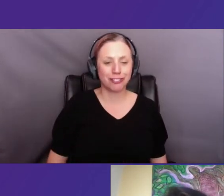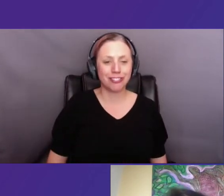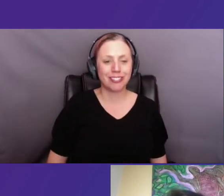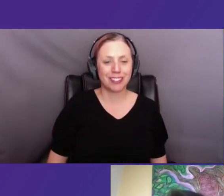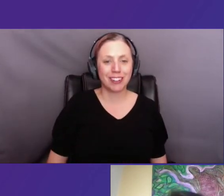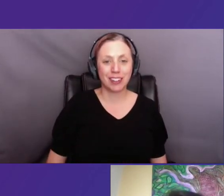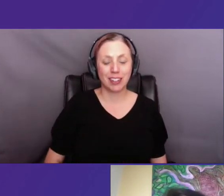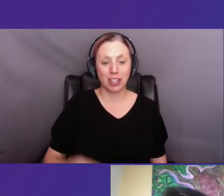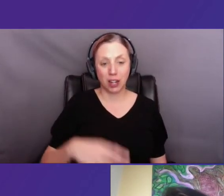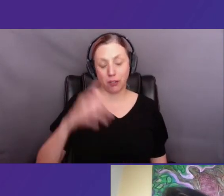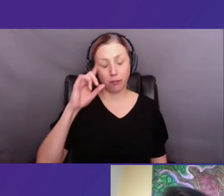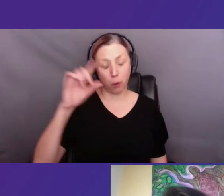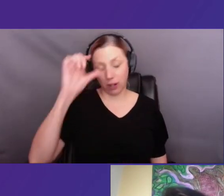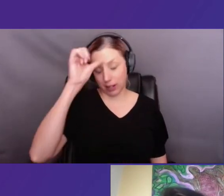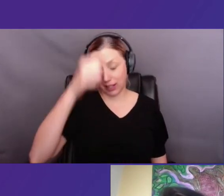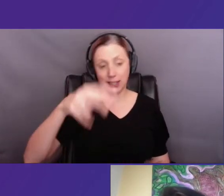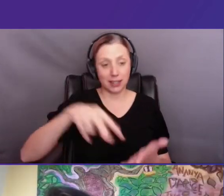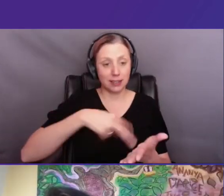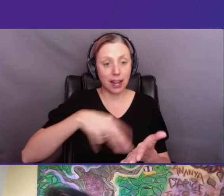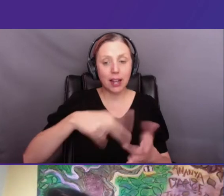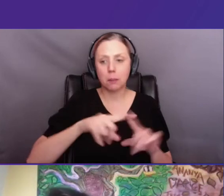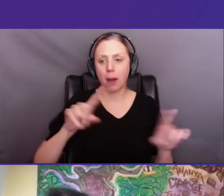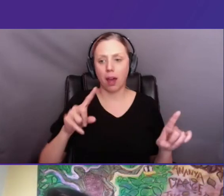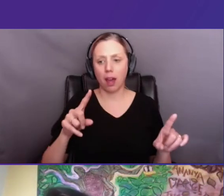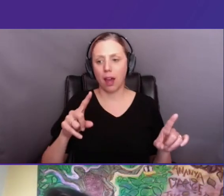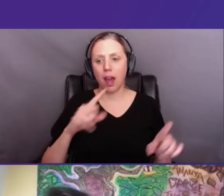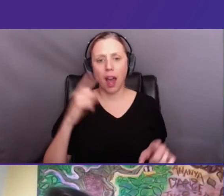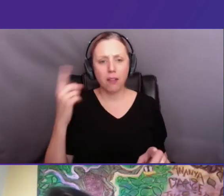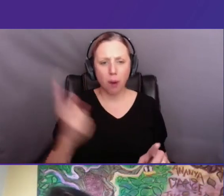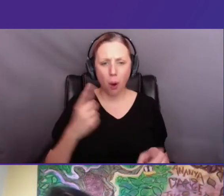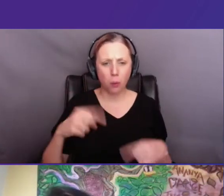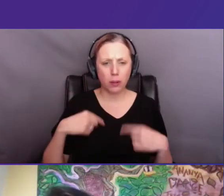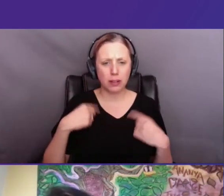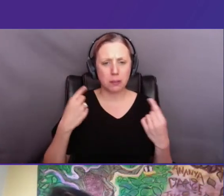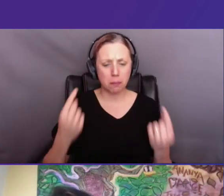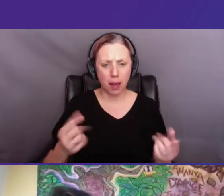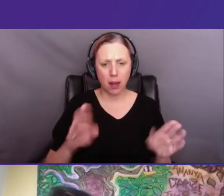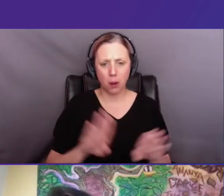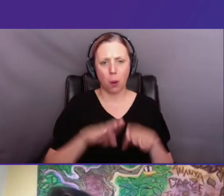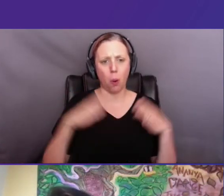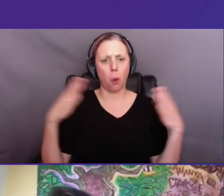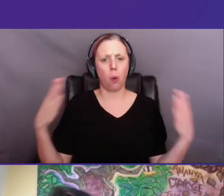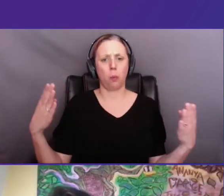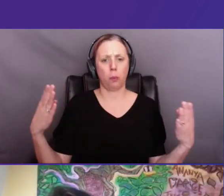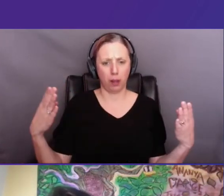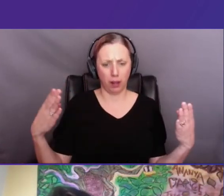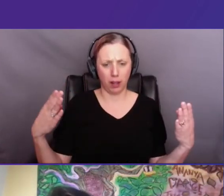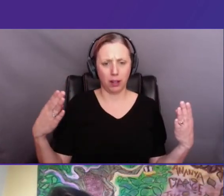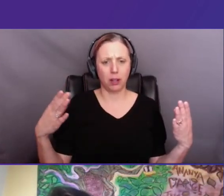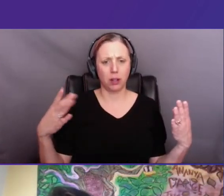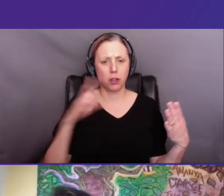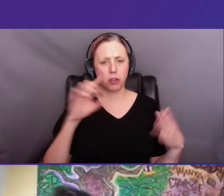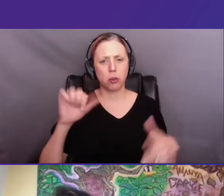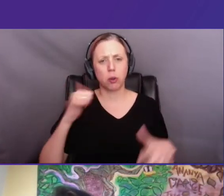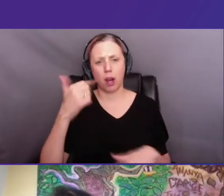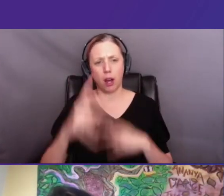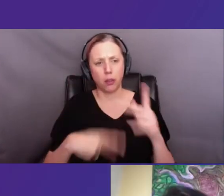Indian dance. So I've always been open to other forms